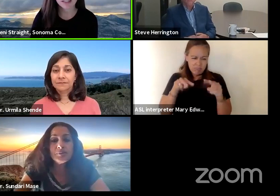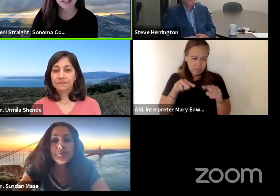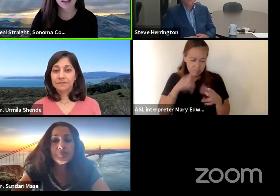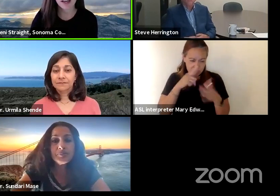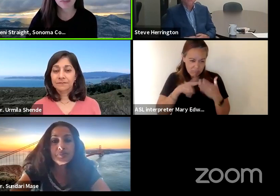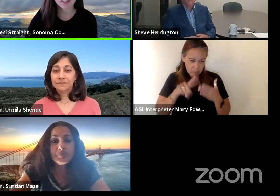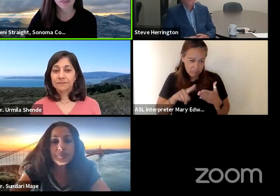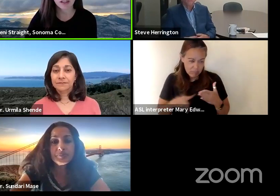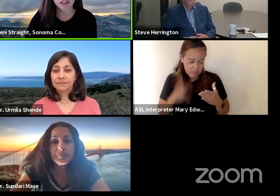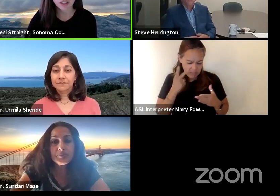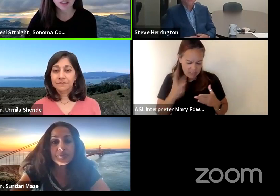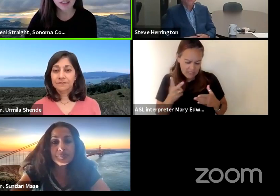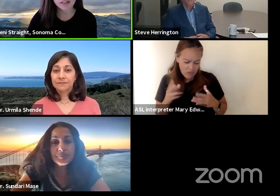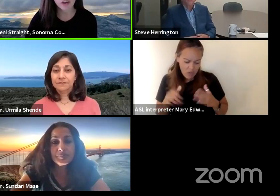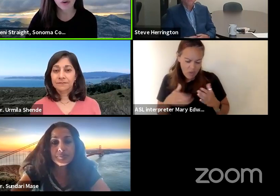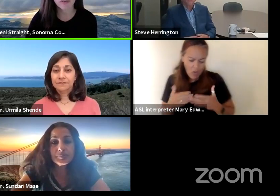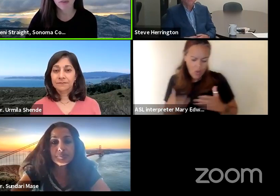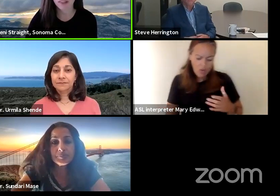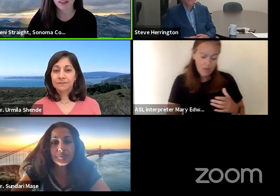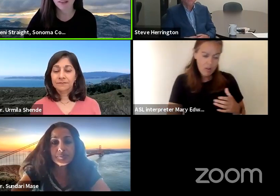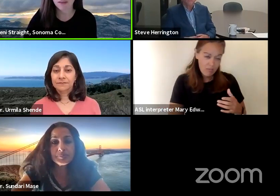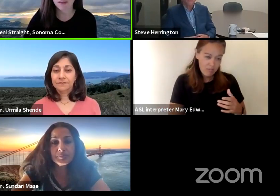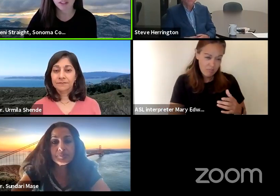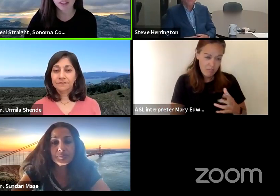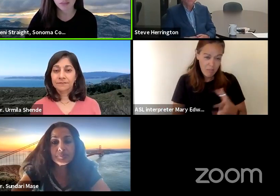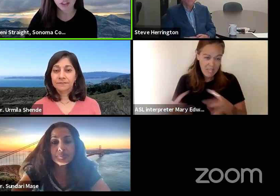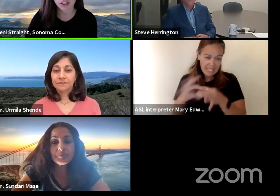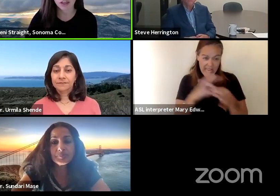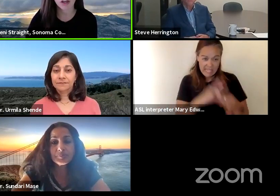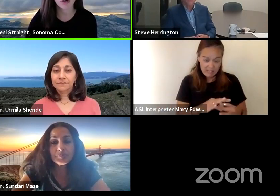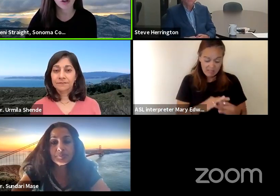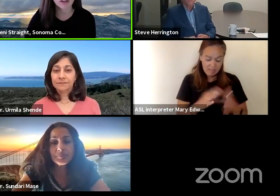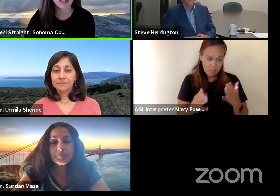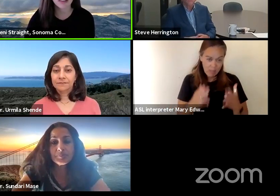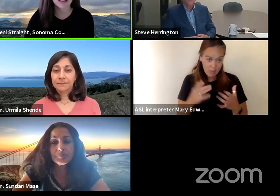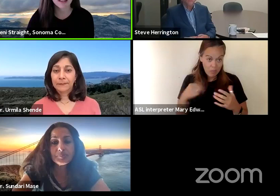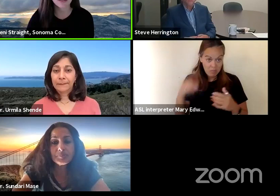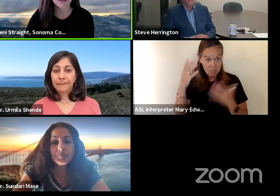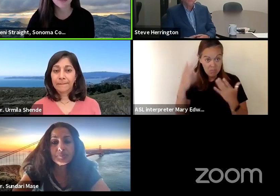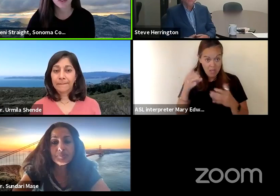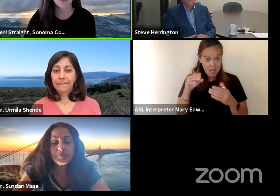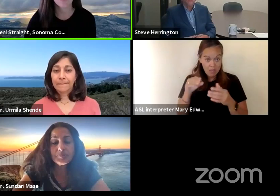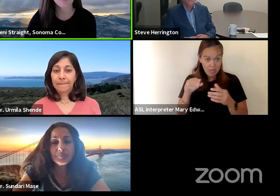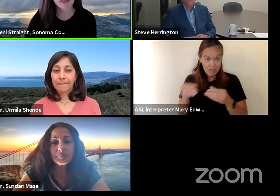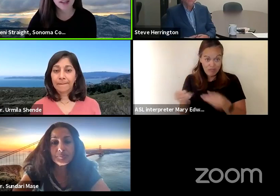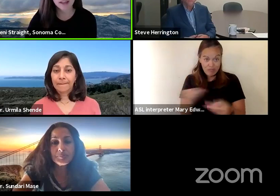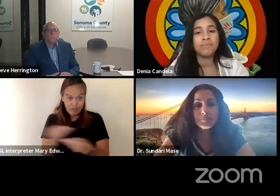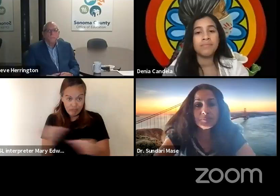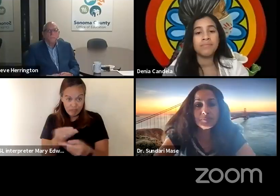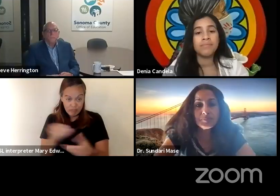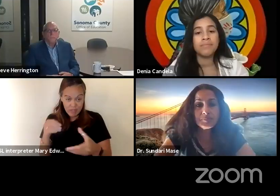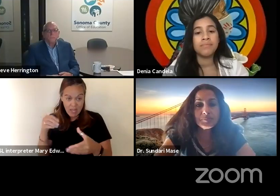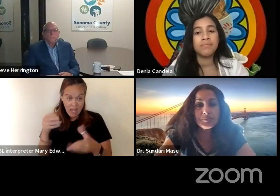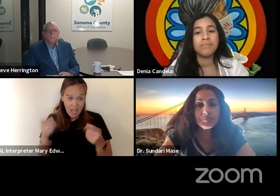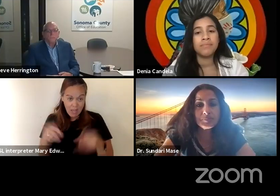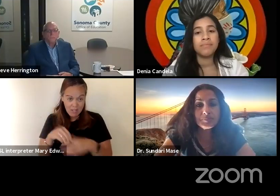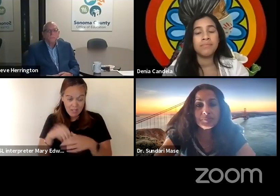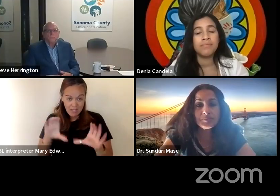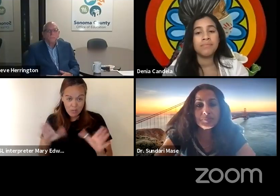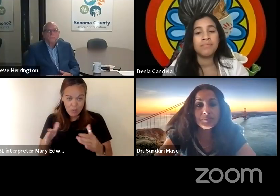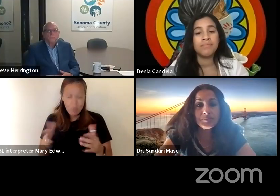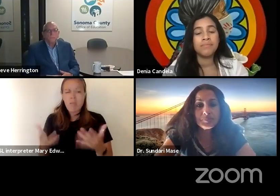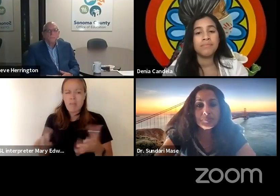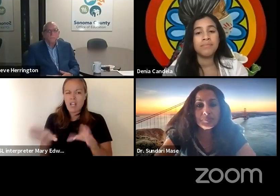connected epidemiologically so if we think that maybe transmission occurred in the classroom we may end up having to close that